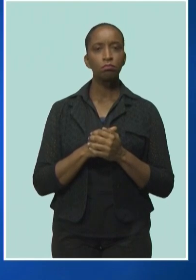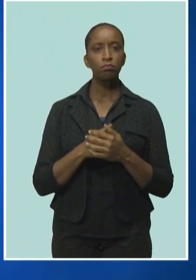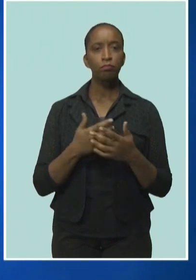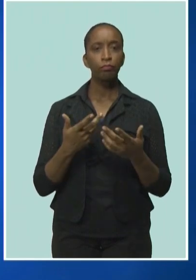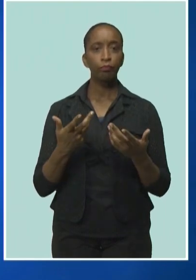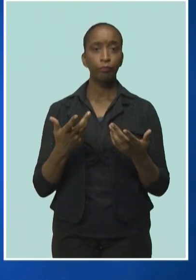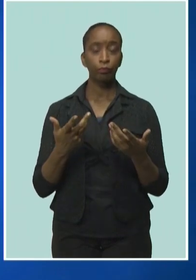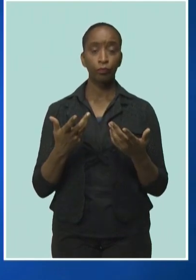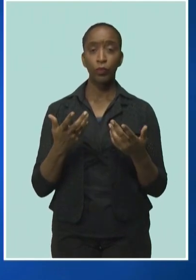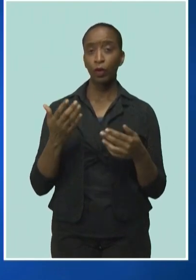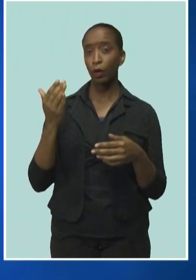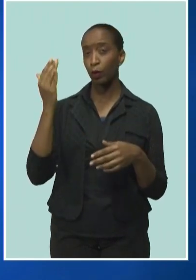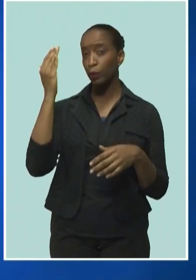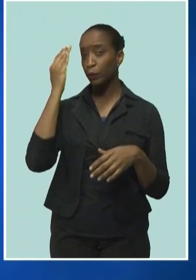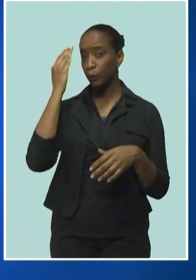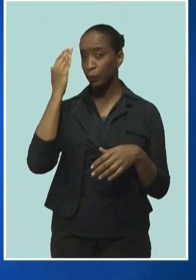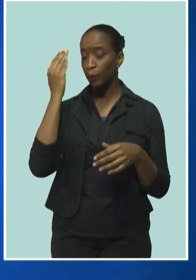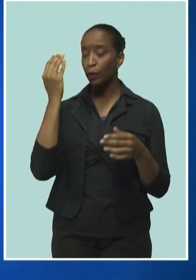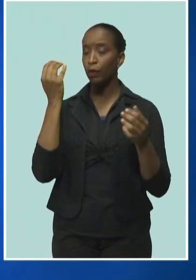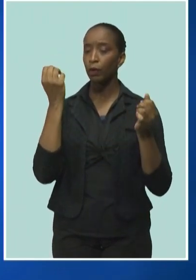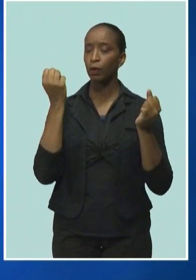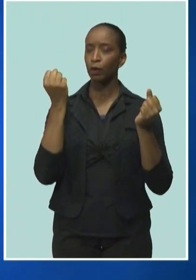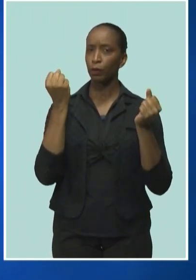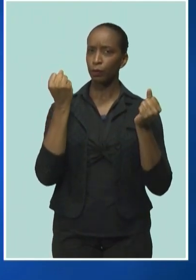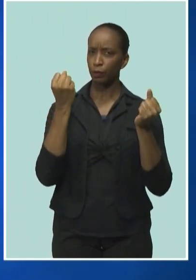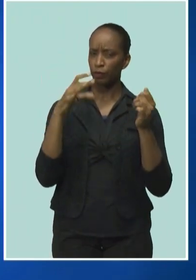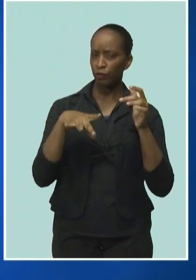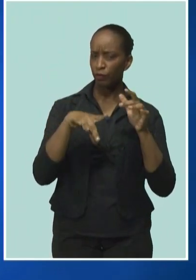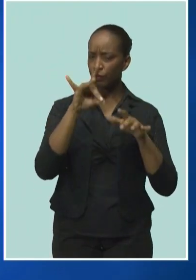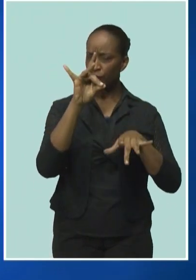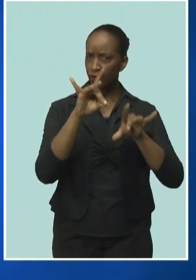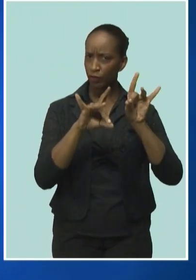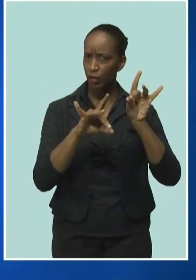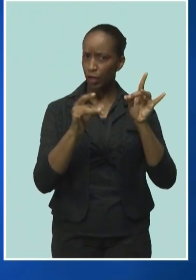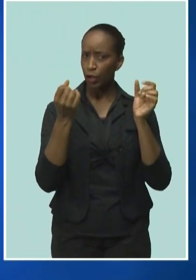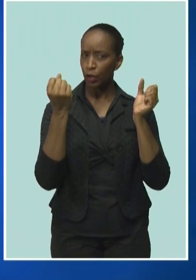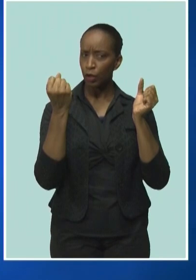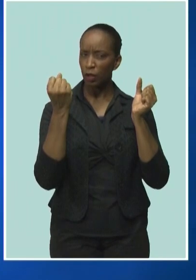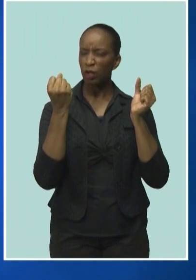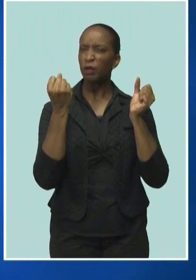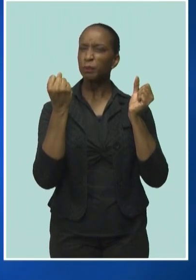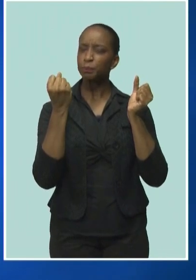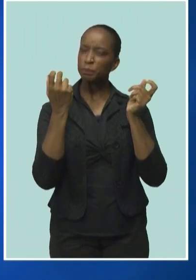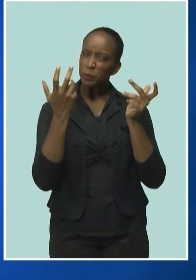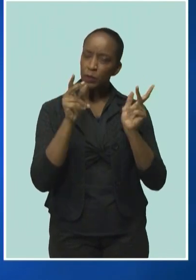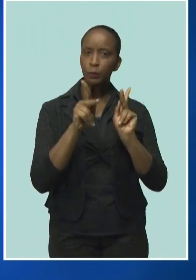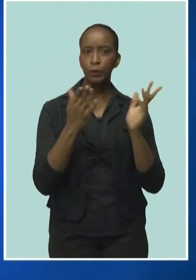that there are significant numbers of people in this country affected by dementia.